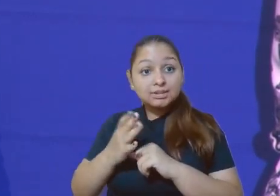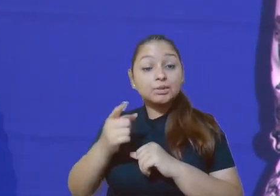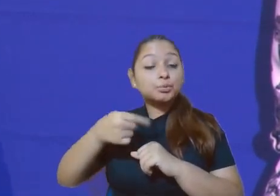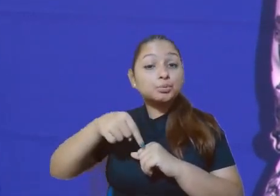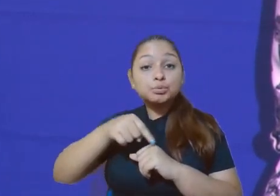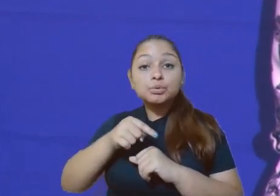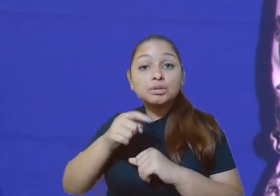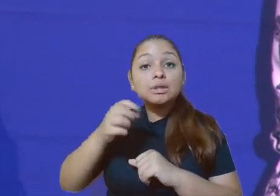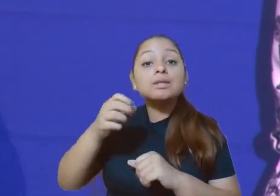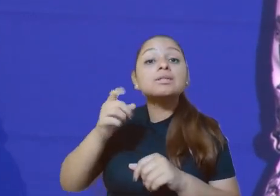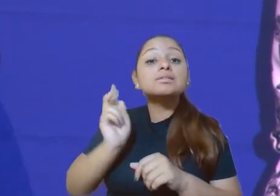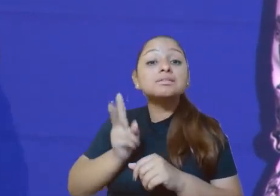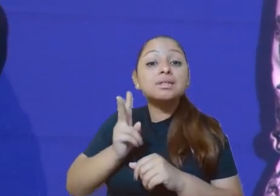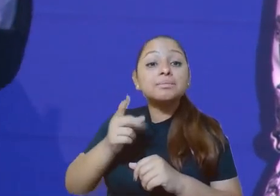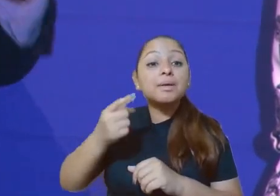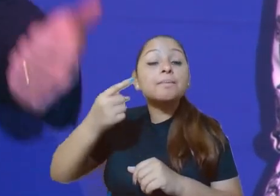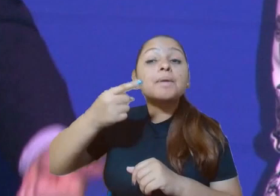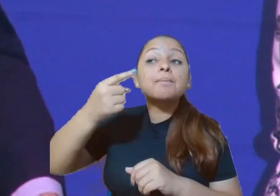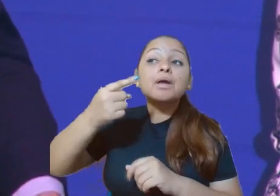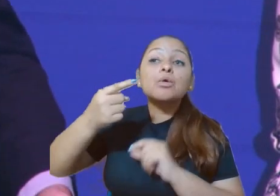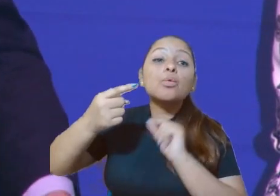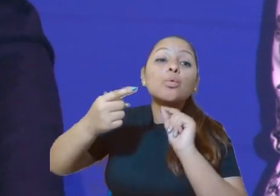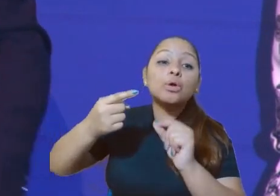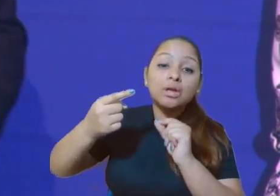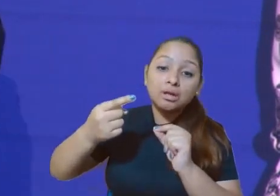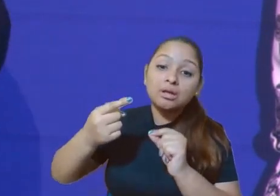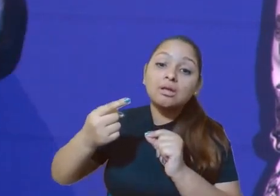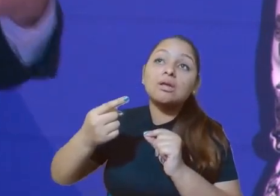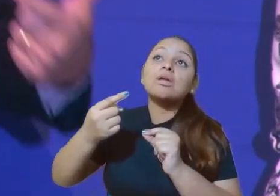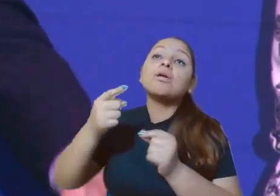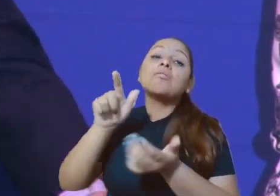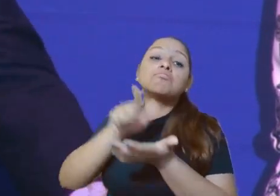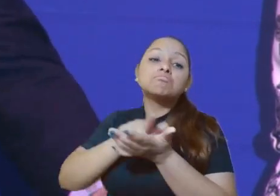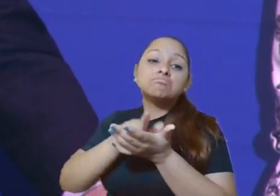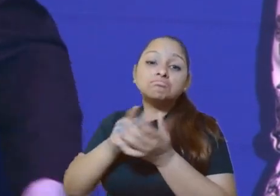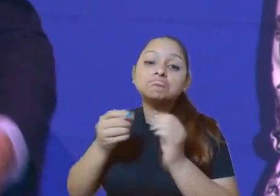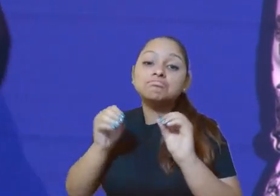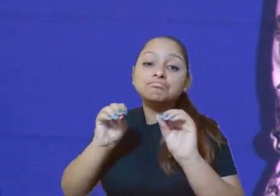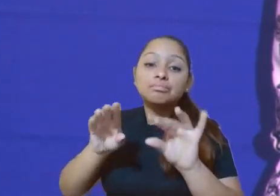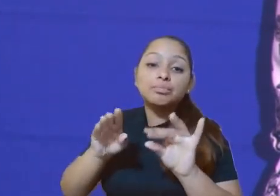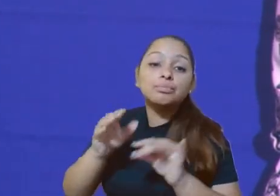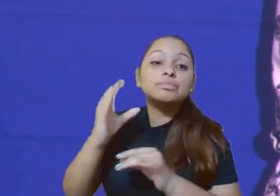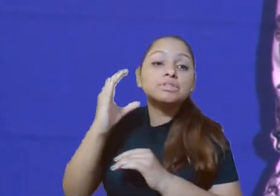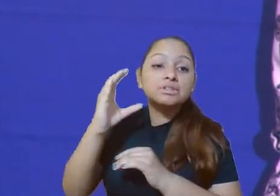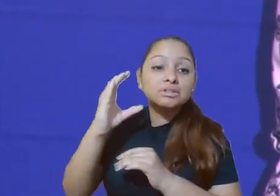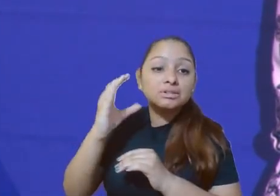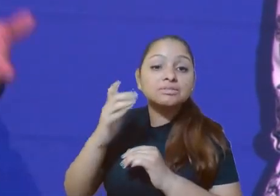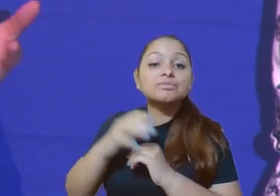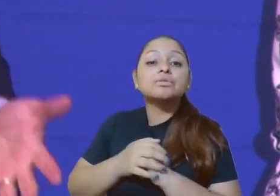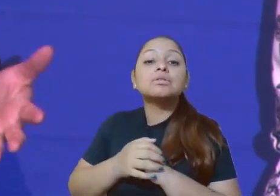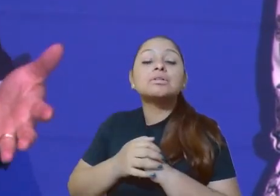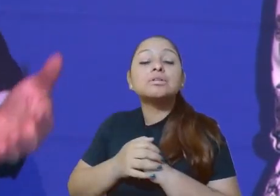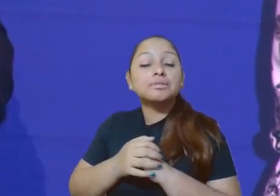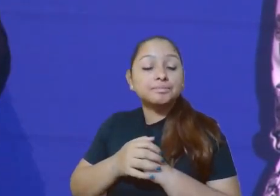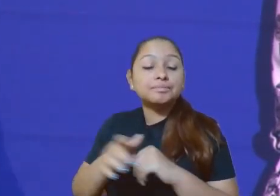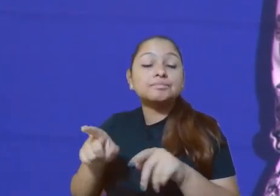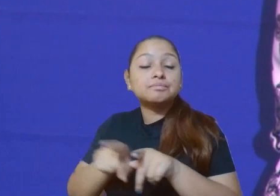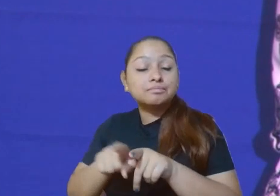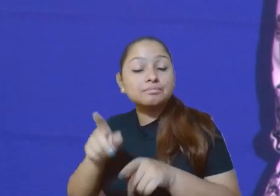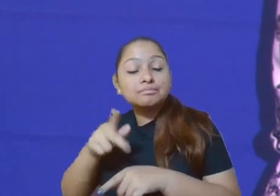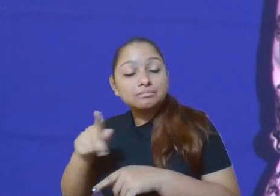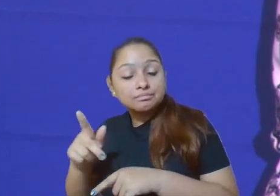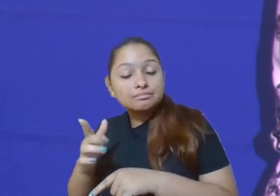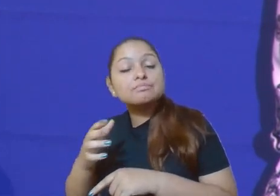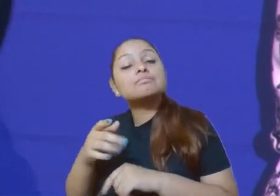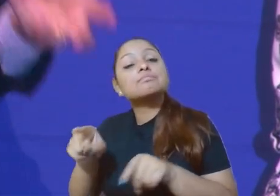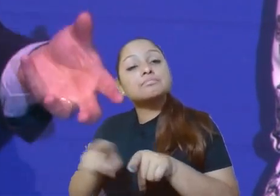first positions of the world rankings of publications of scientific articles of academic quality between professors and